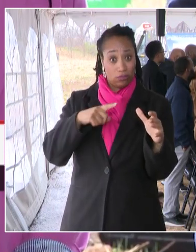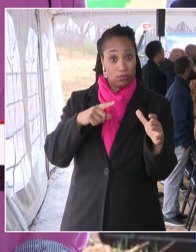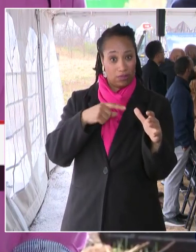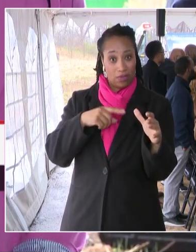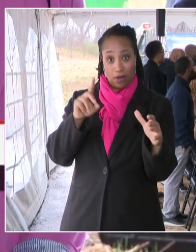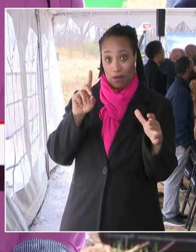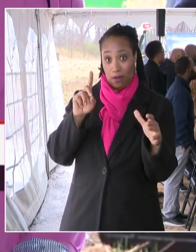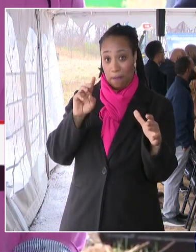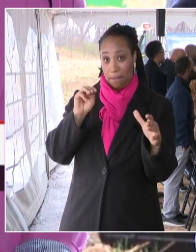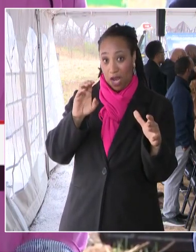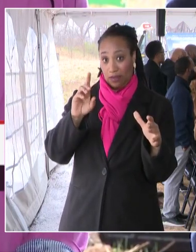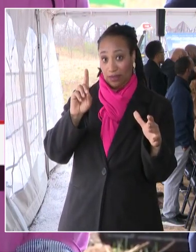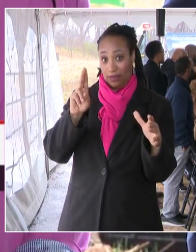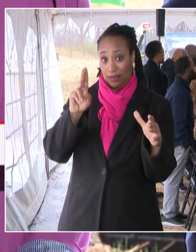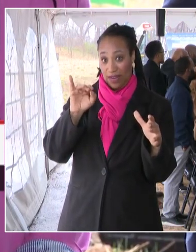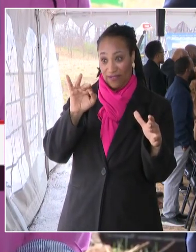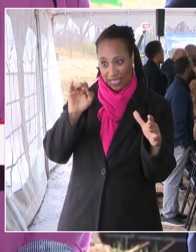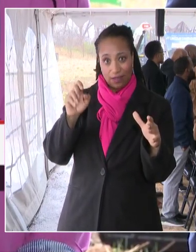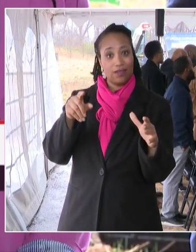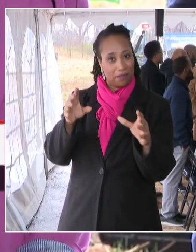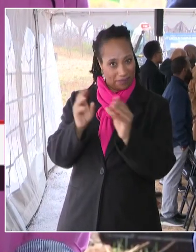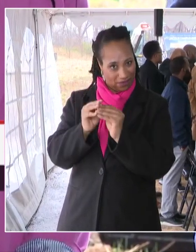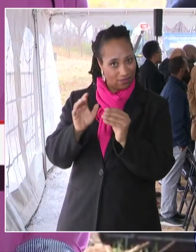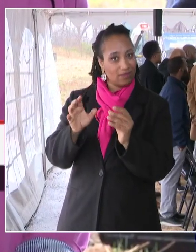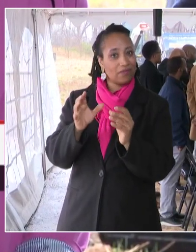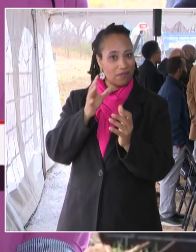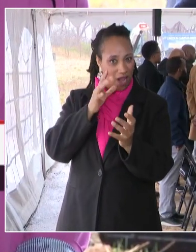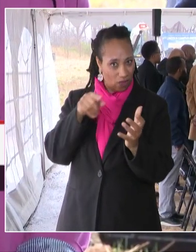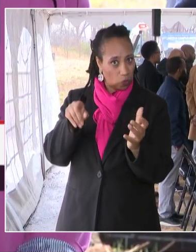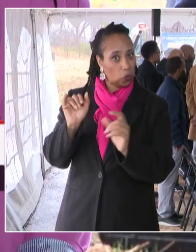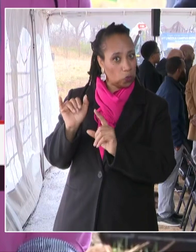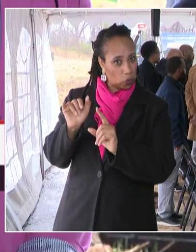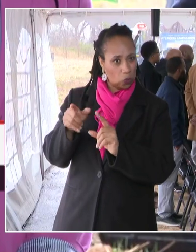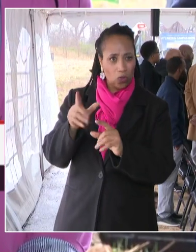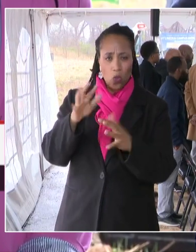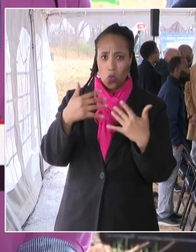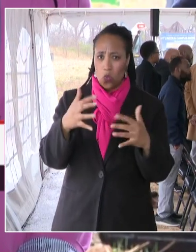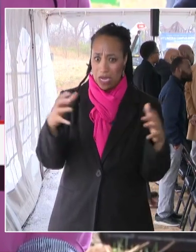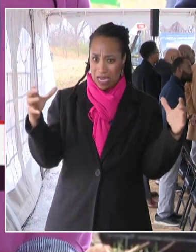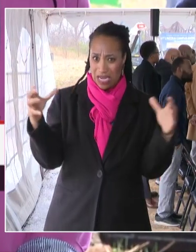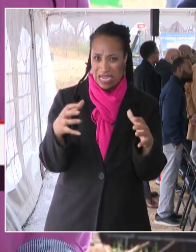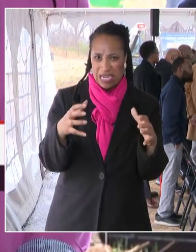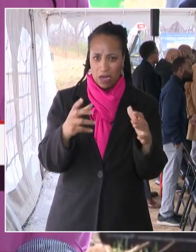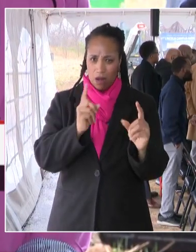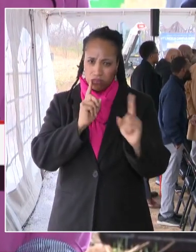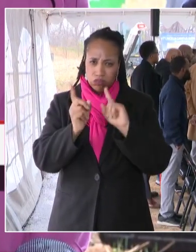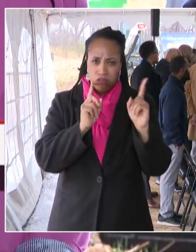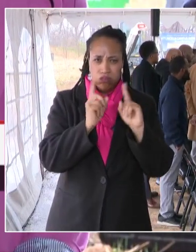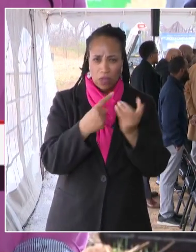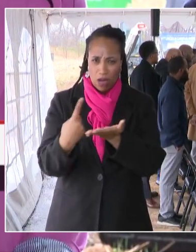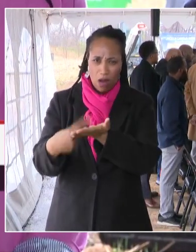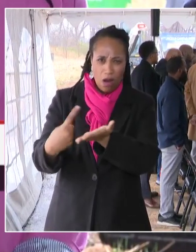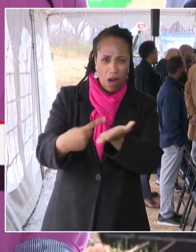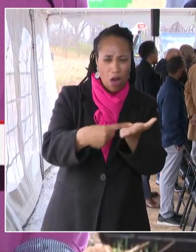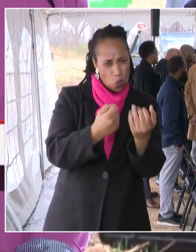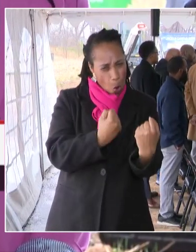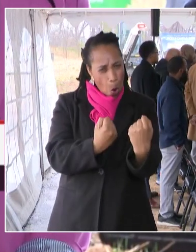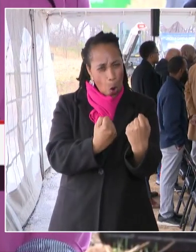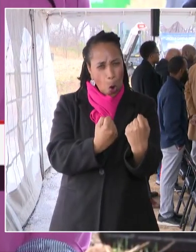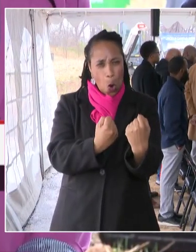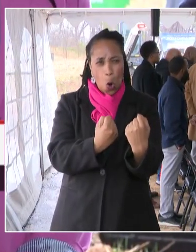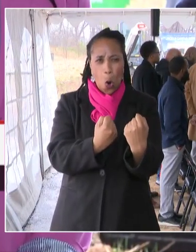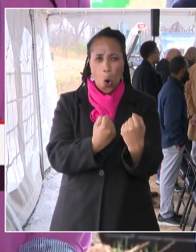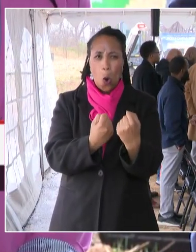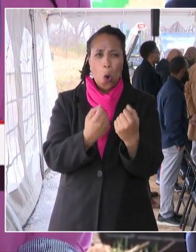an example, like many neighborhoods and civic organizations in Washington, D.C., the neighbors that get together